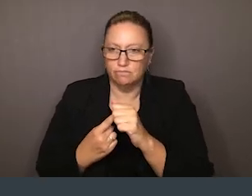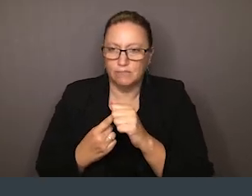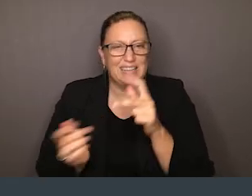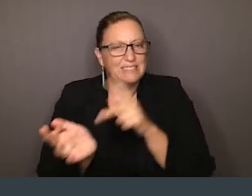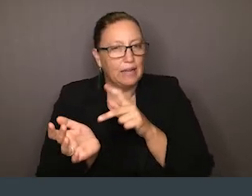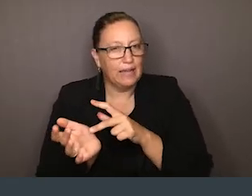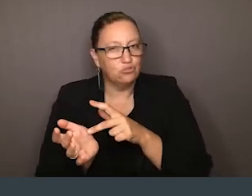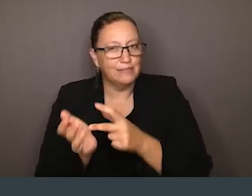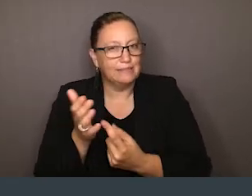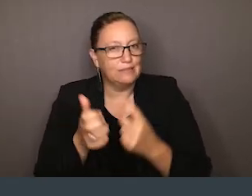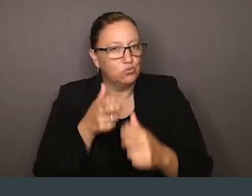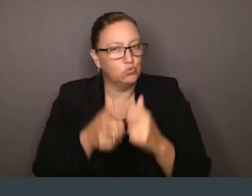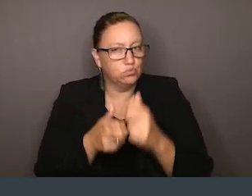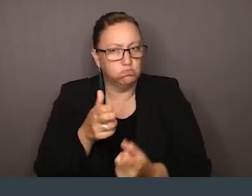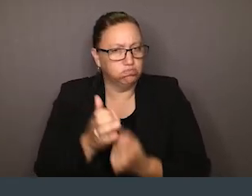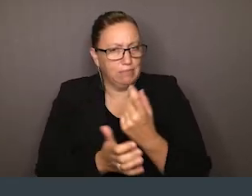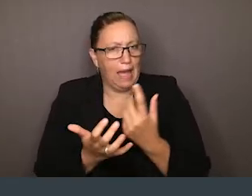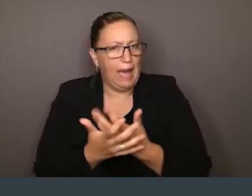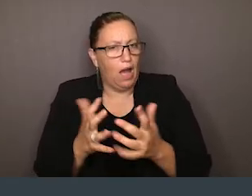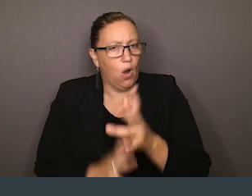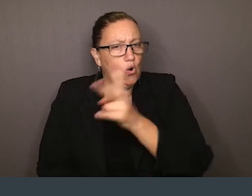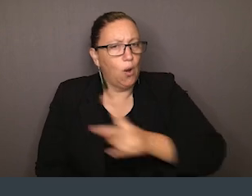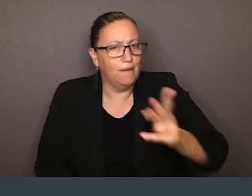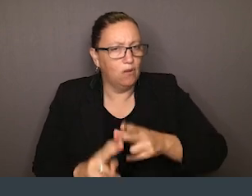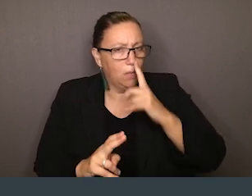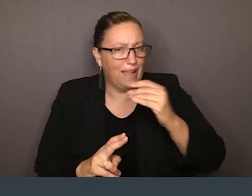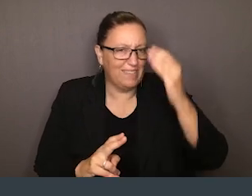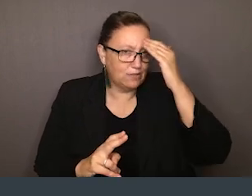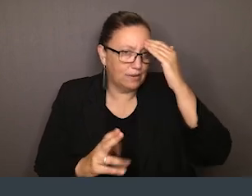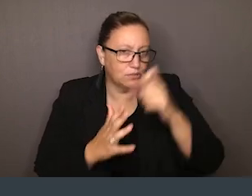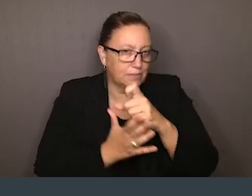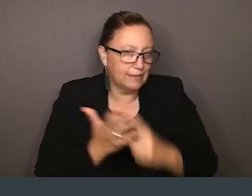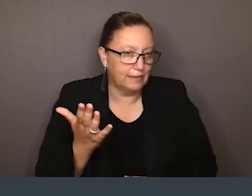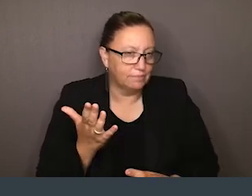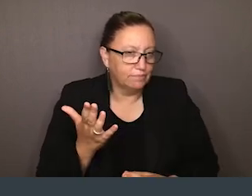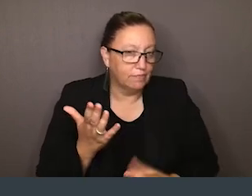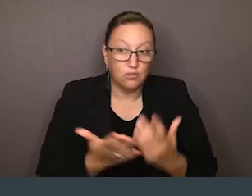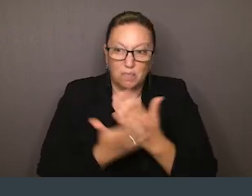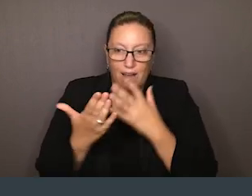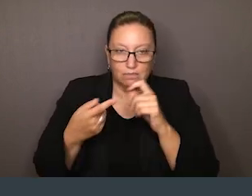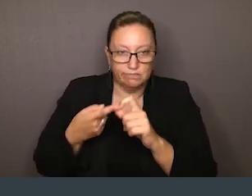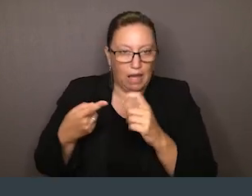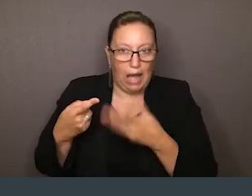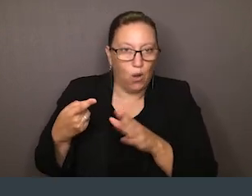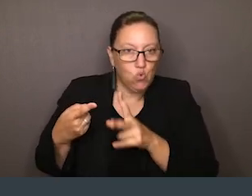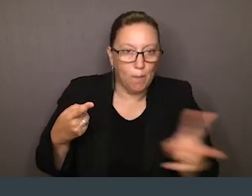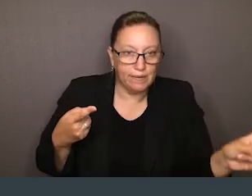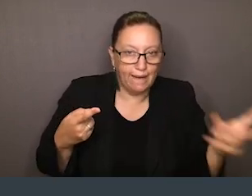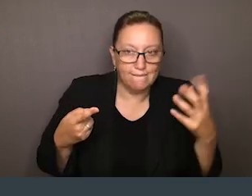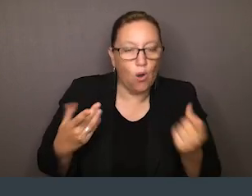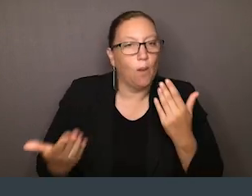how common psychiatric conditions are in people with intellectual disability. So the study asks how common are those mental